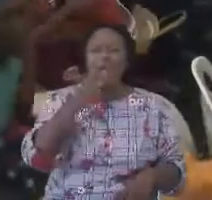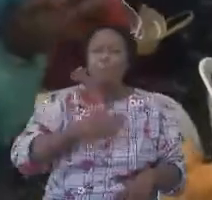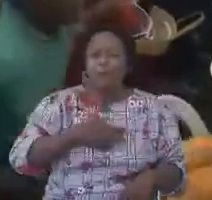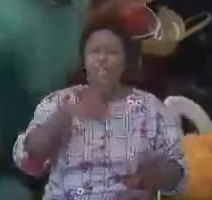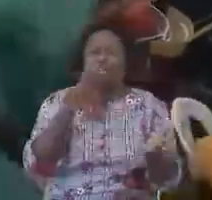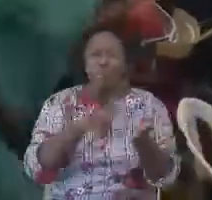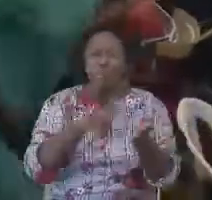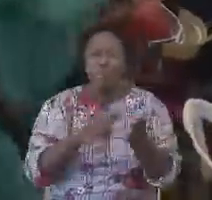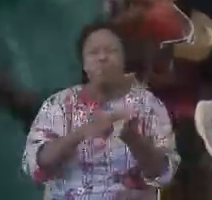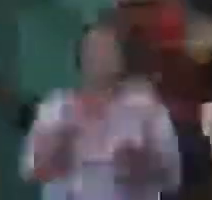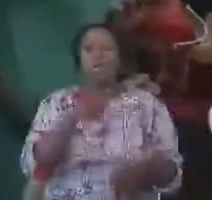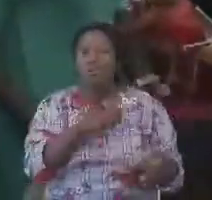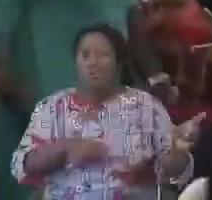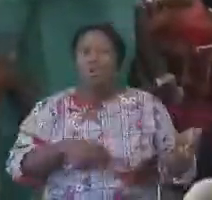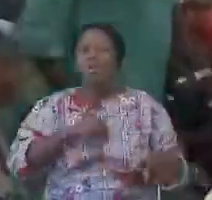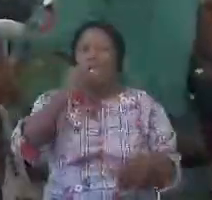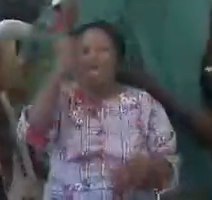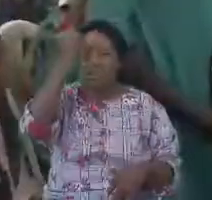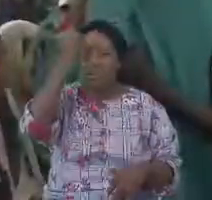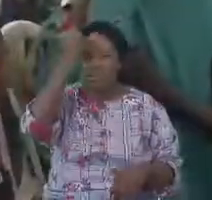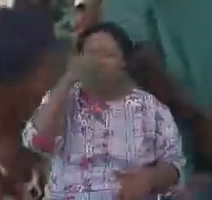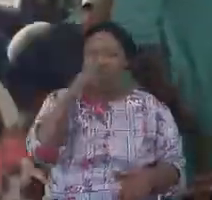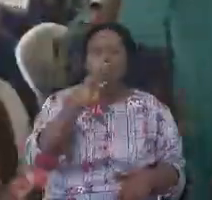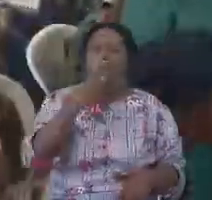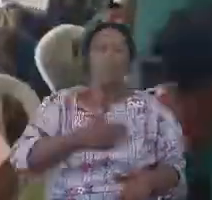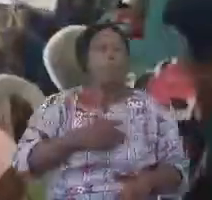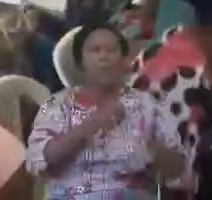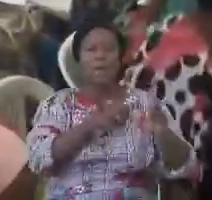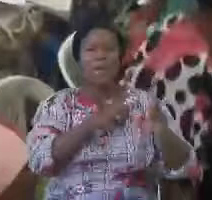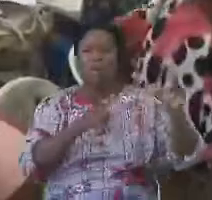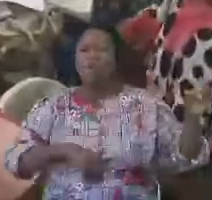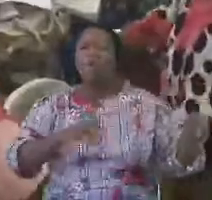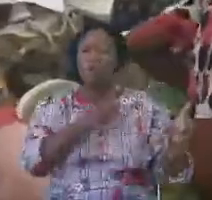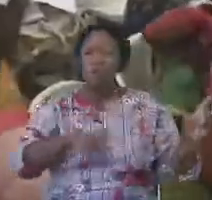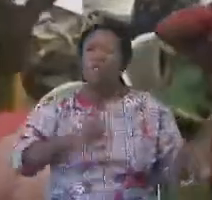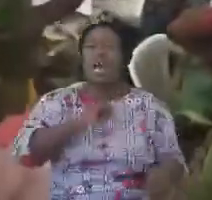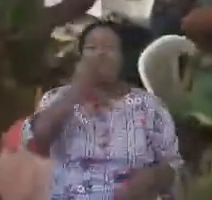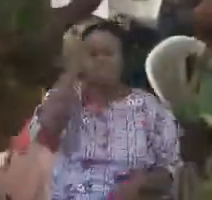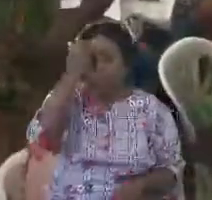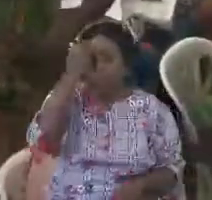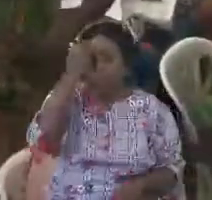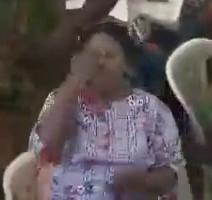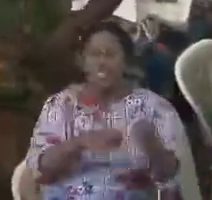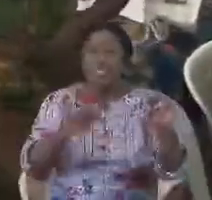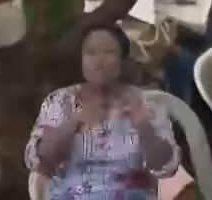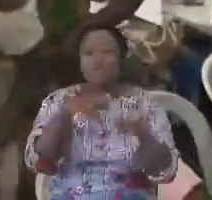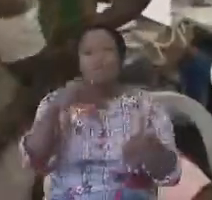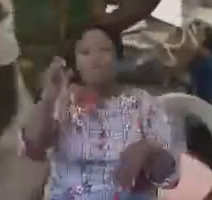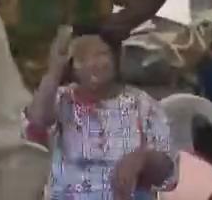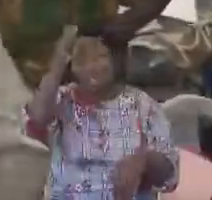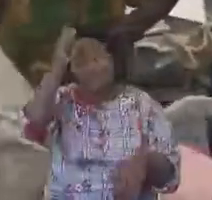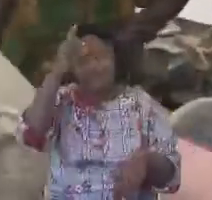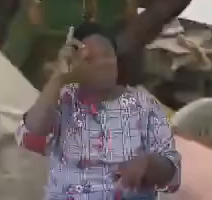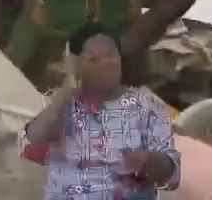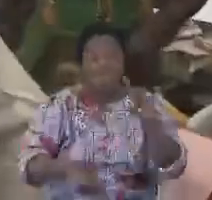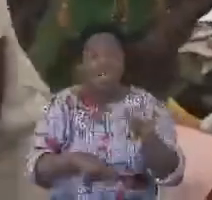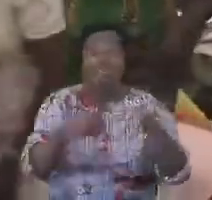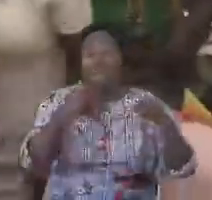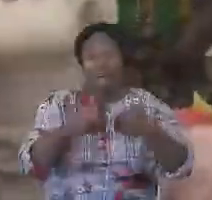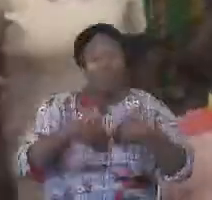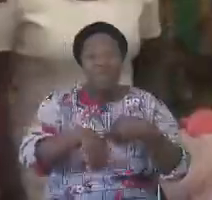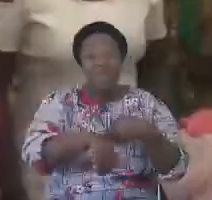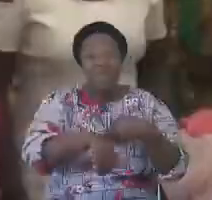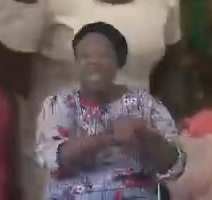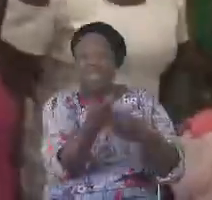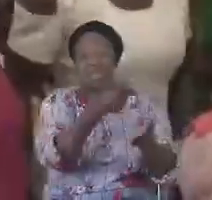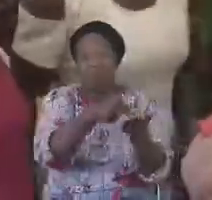lord i know you are my substitute lord i know you are my lord lord i